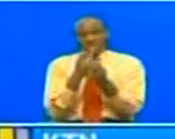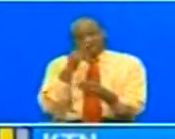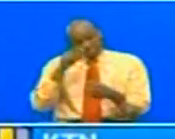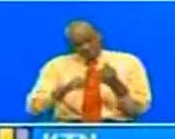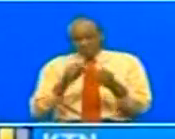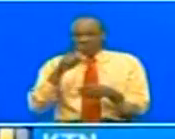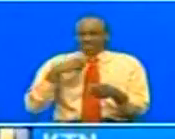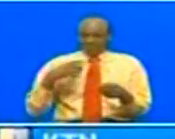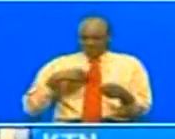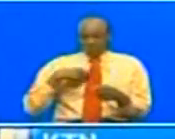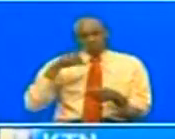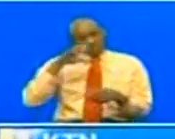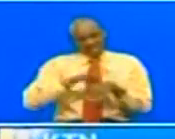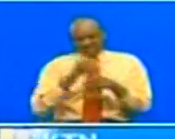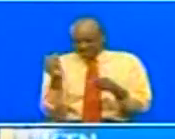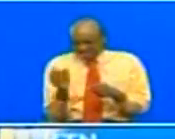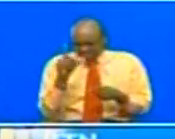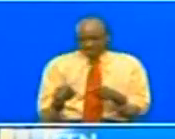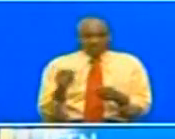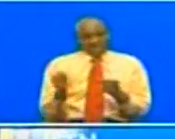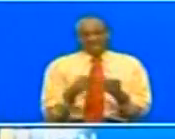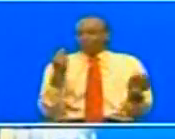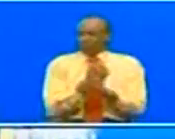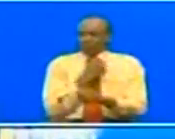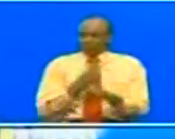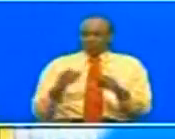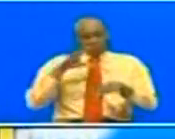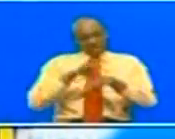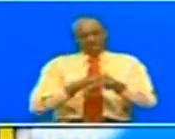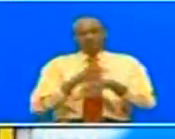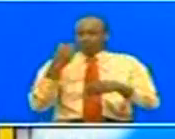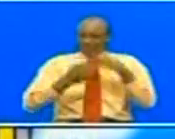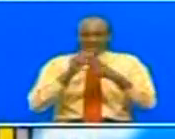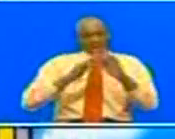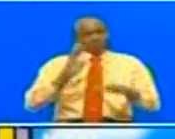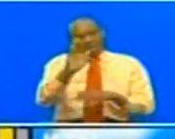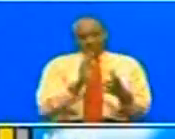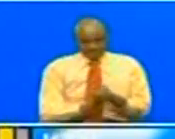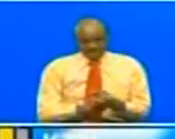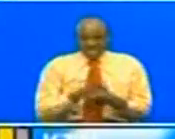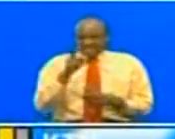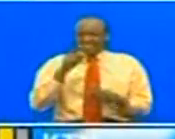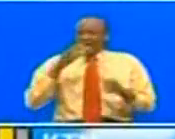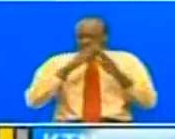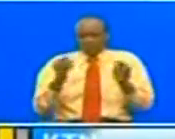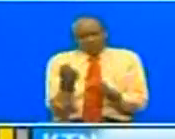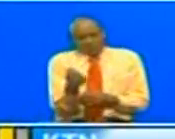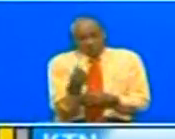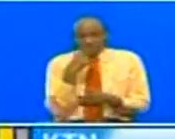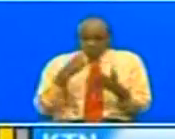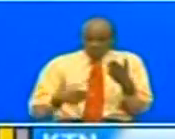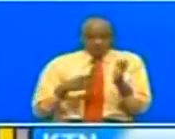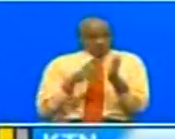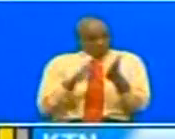with low-income earners being among the many who cannot afford to put a decent roof over their heads. The shortage has, however, reflected as